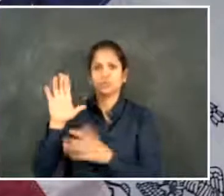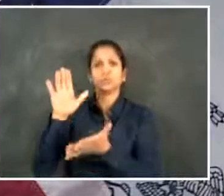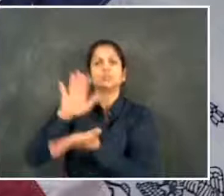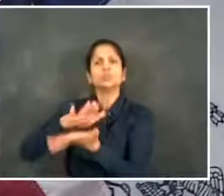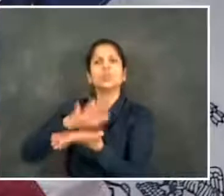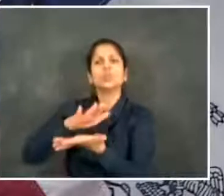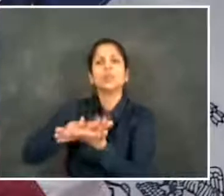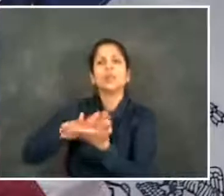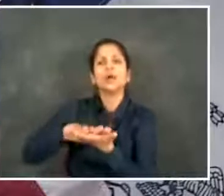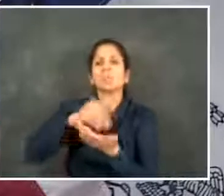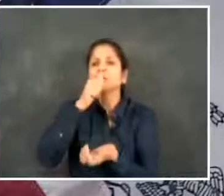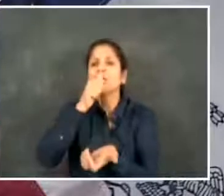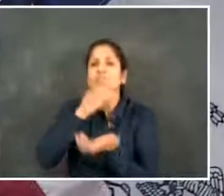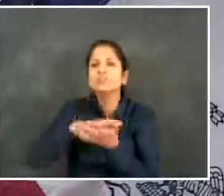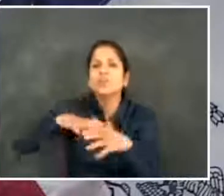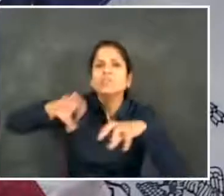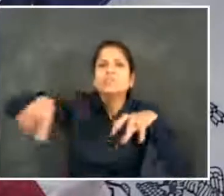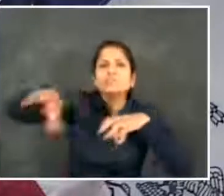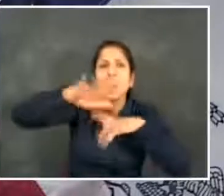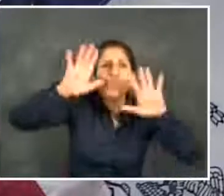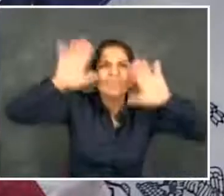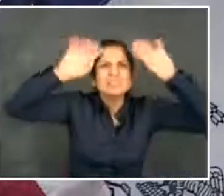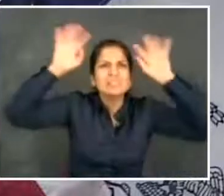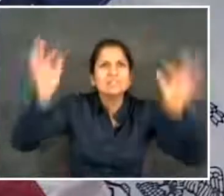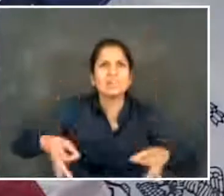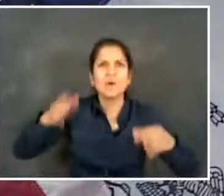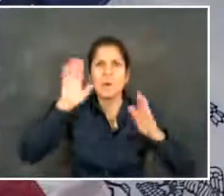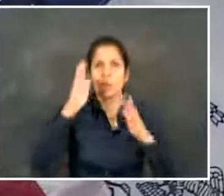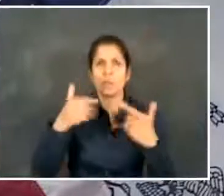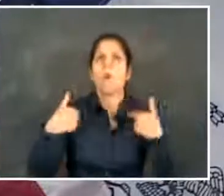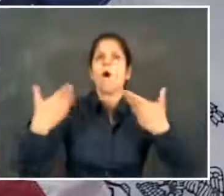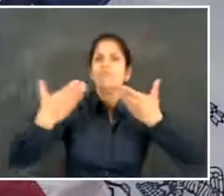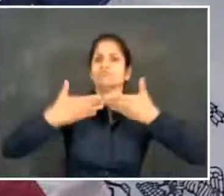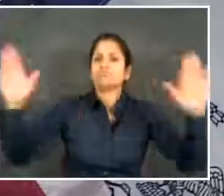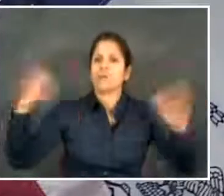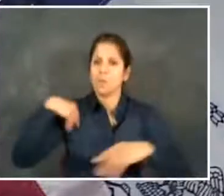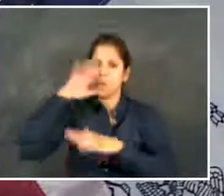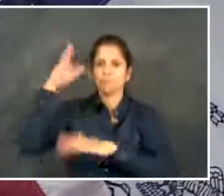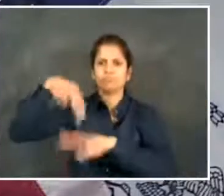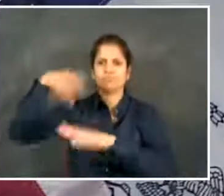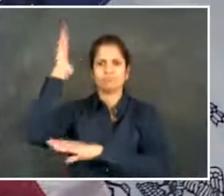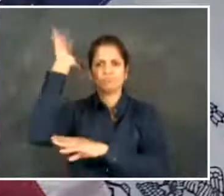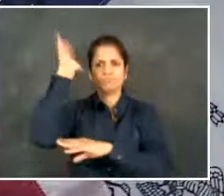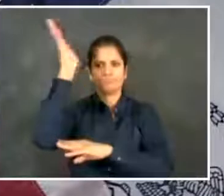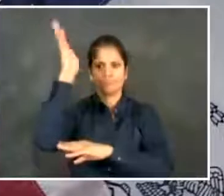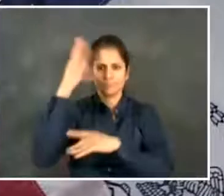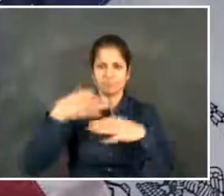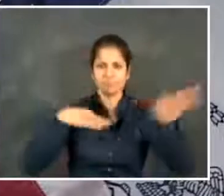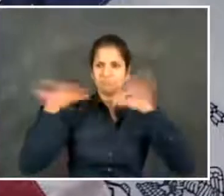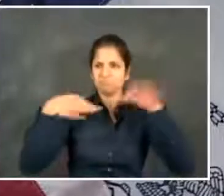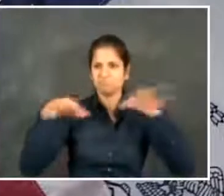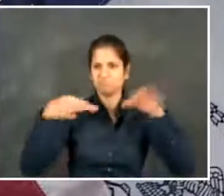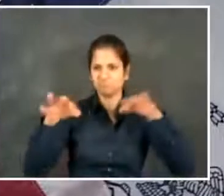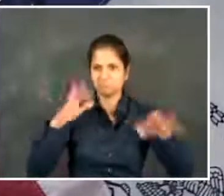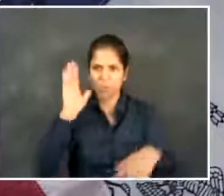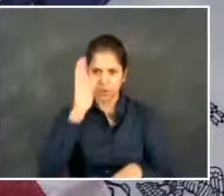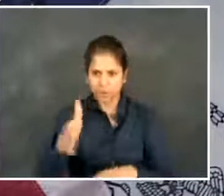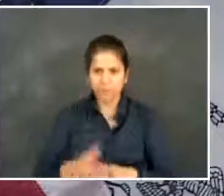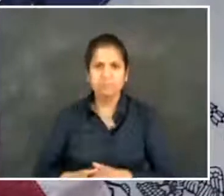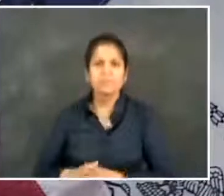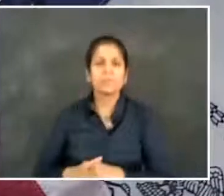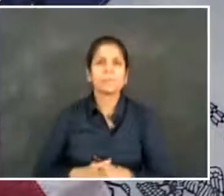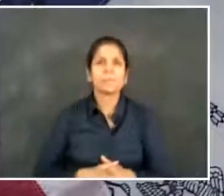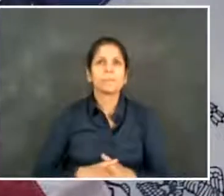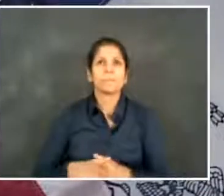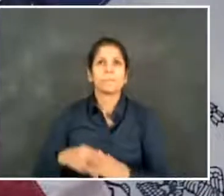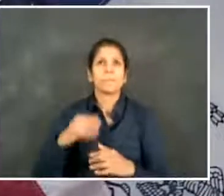The advisory councils are, in effect, me bringing in input from a variety of people. The Fair Recovery Group is